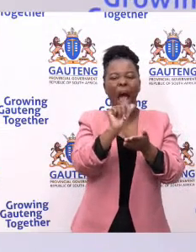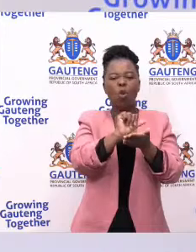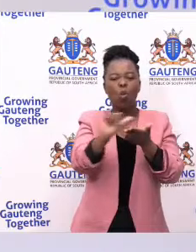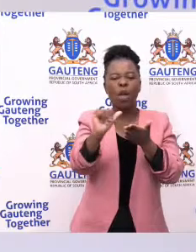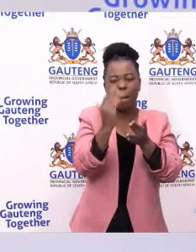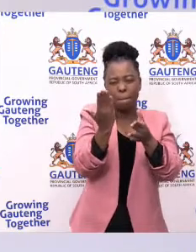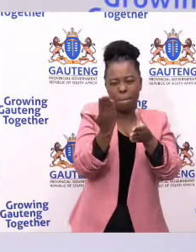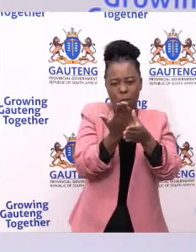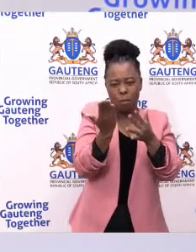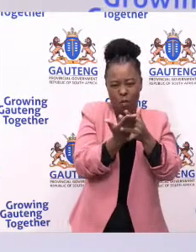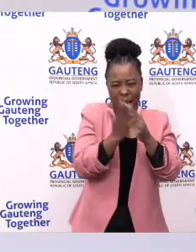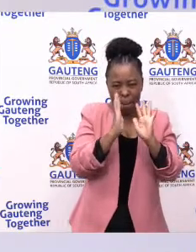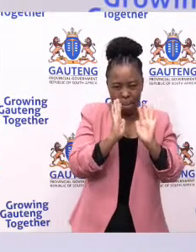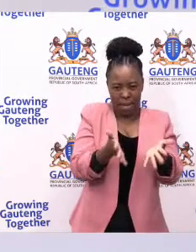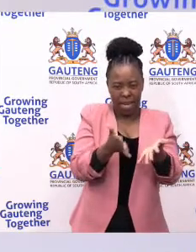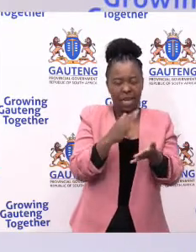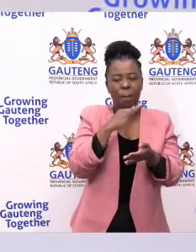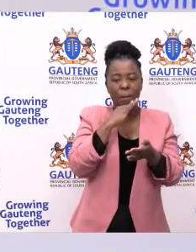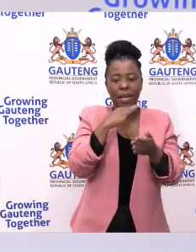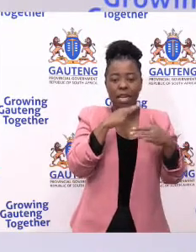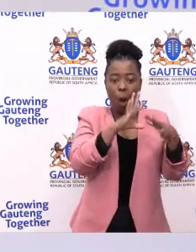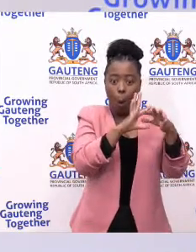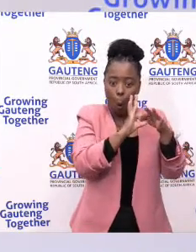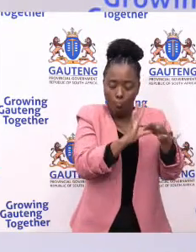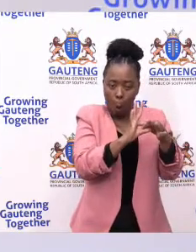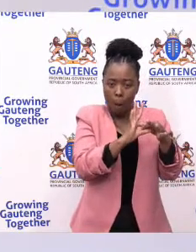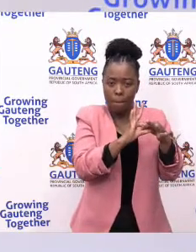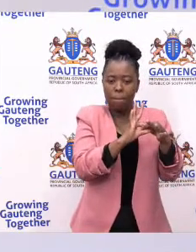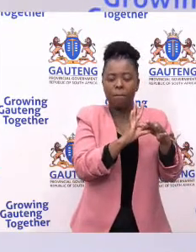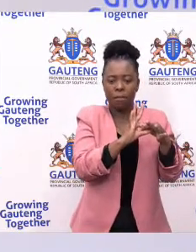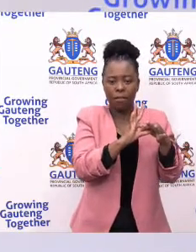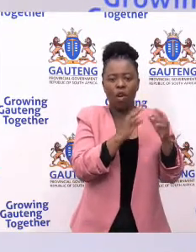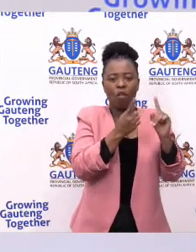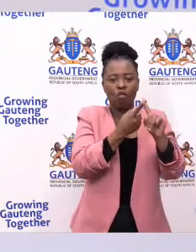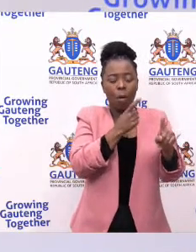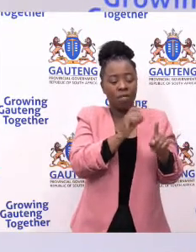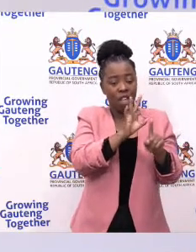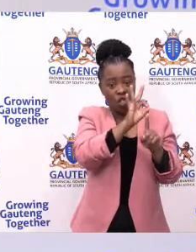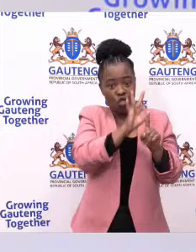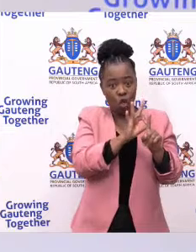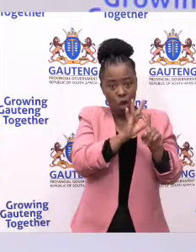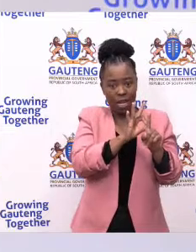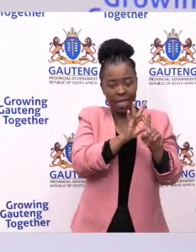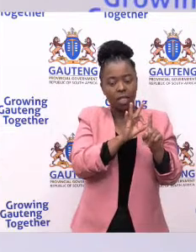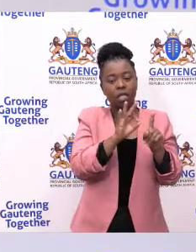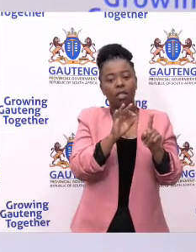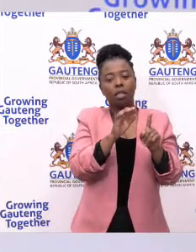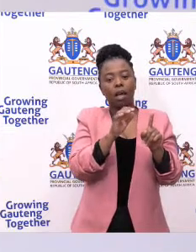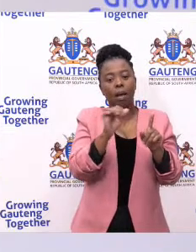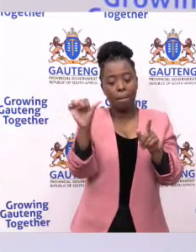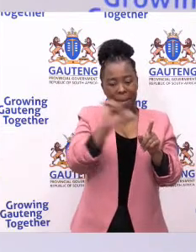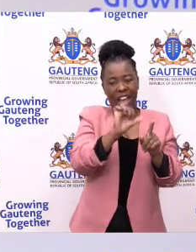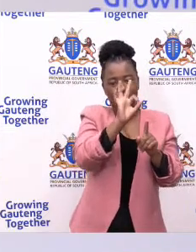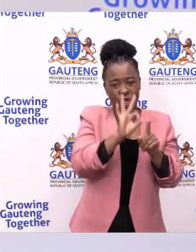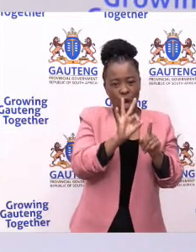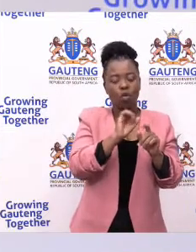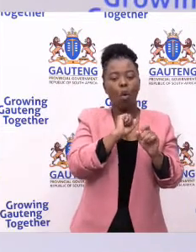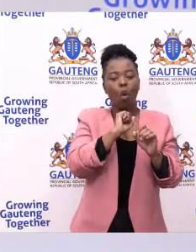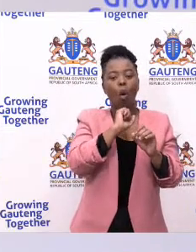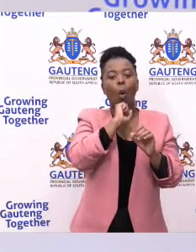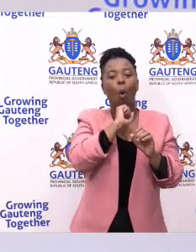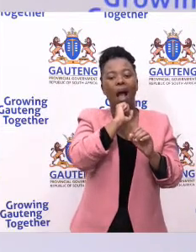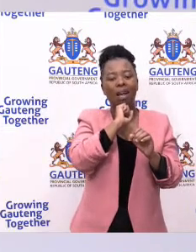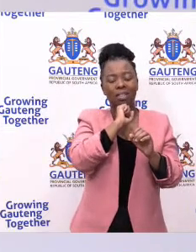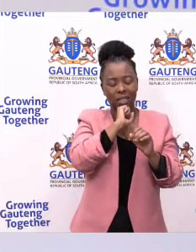meaning they will be away up to the 3rd, and they will come back on the 3rd of August. And we know that the